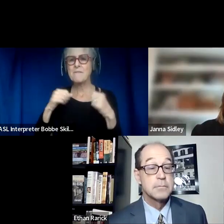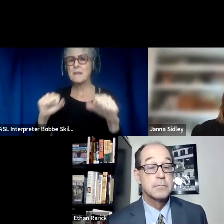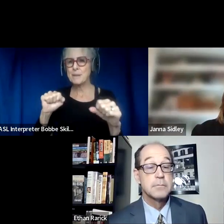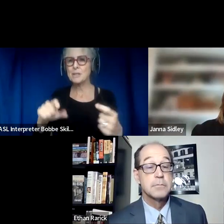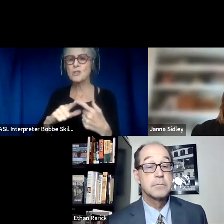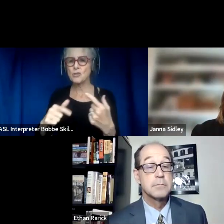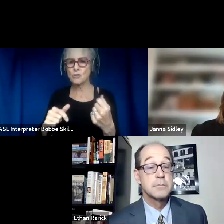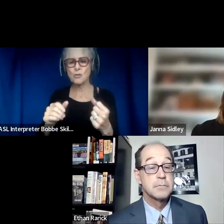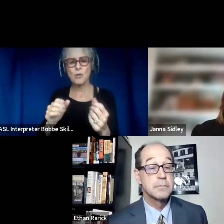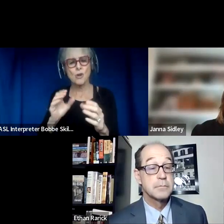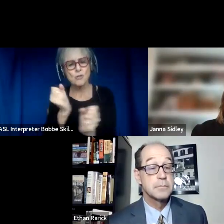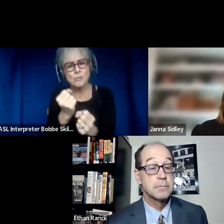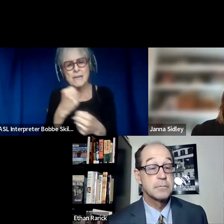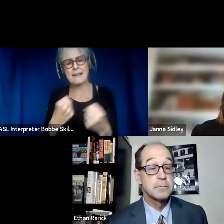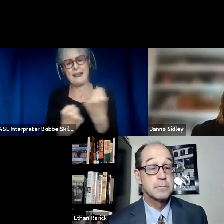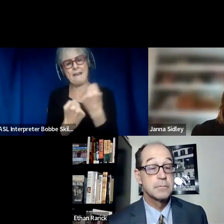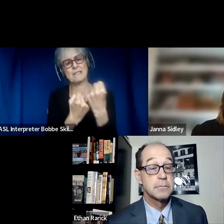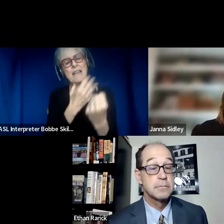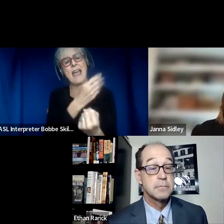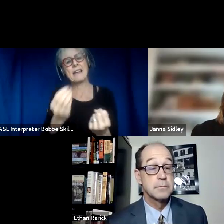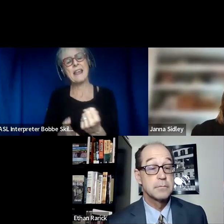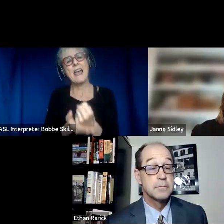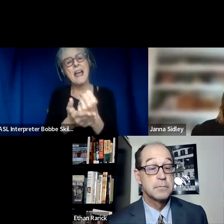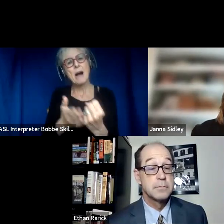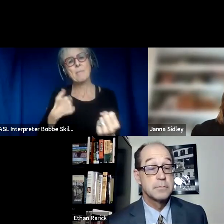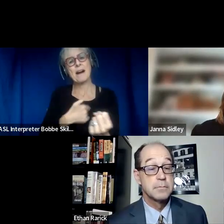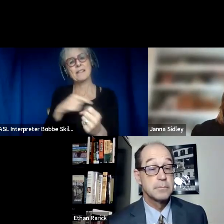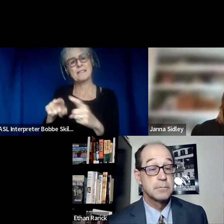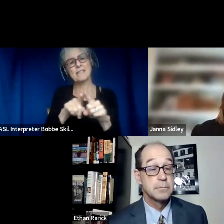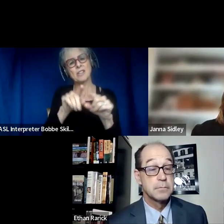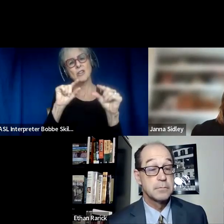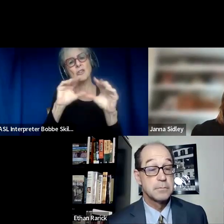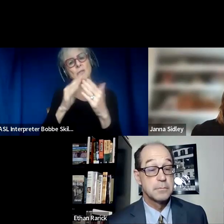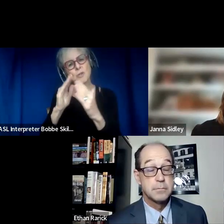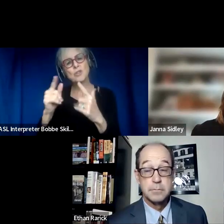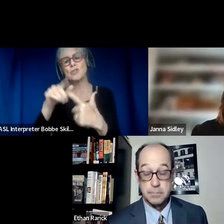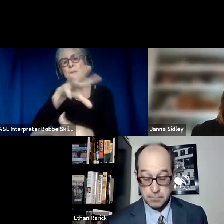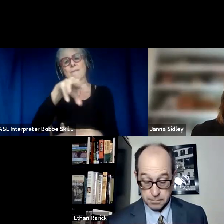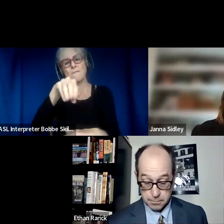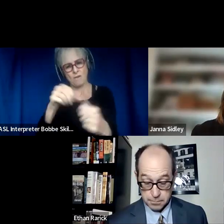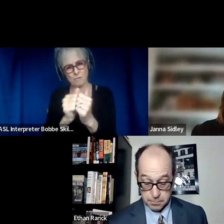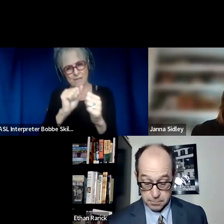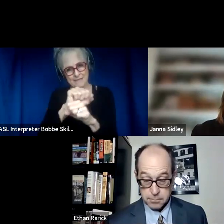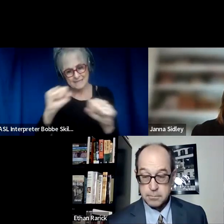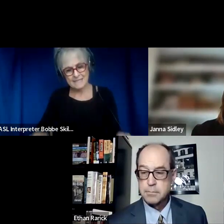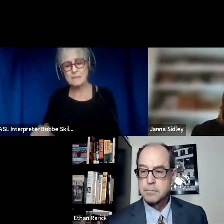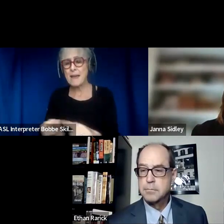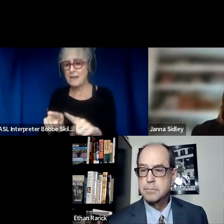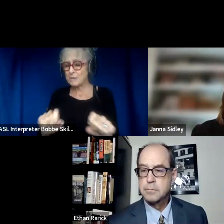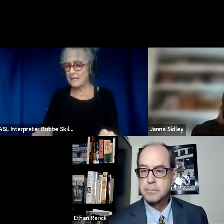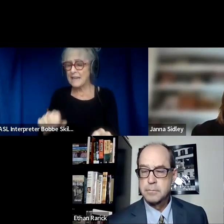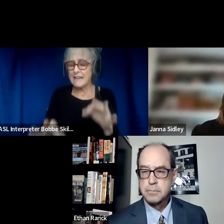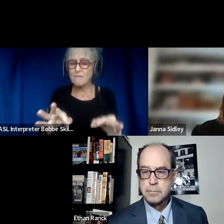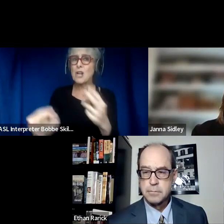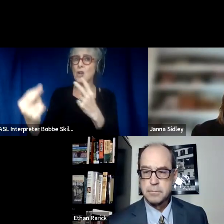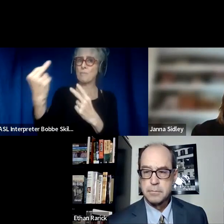and help us as a community to engage within the system. And if we're able to look back at what the State Council used